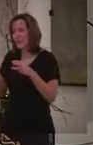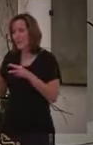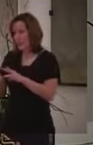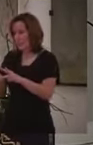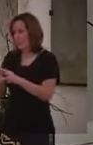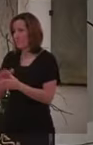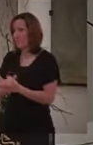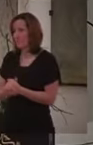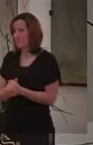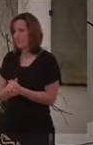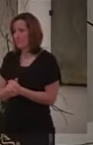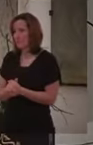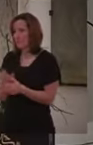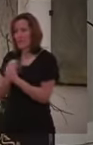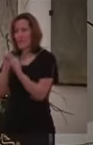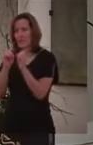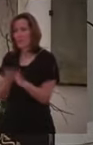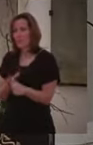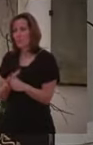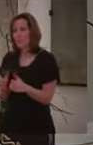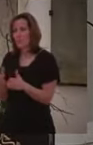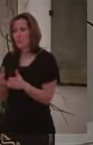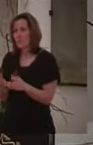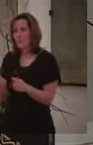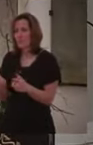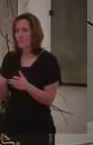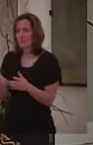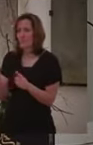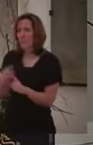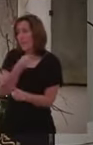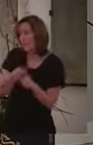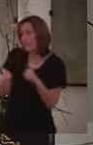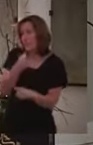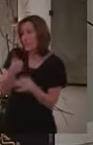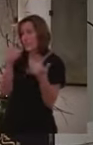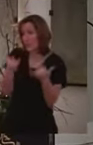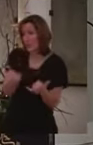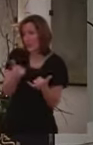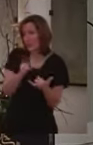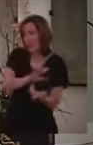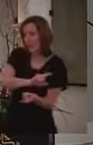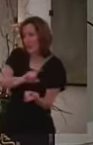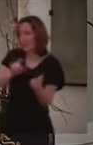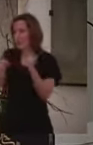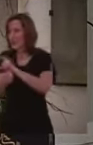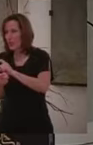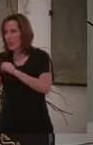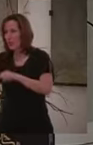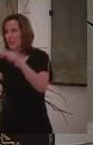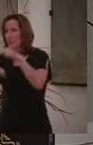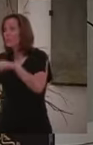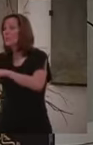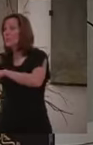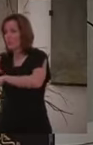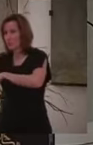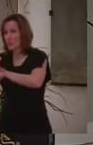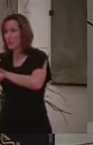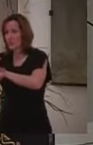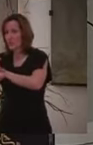direction. No longer persecuting, now establishing churches, building up Christ's body.